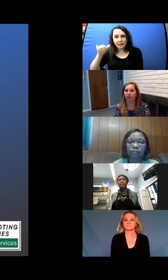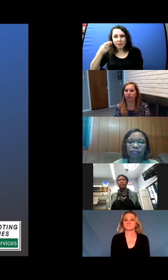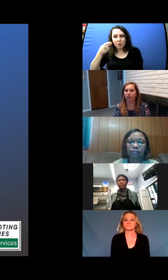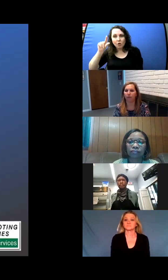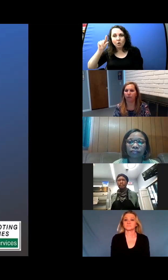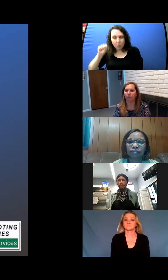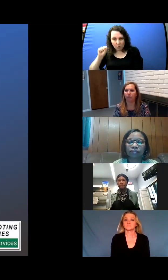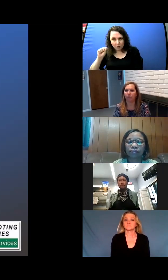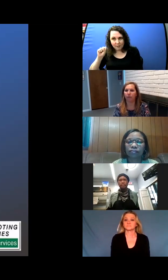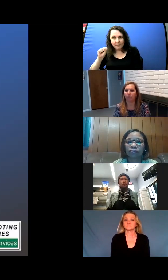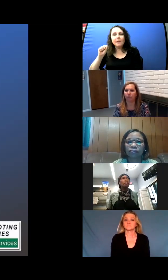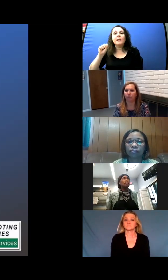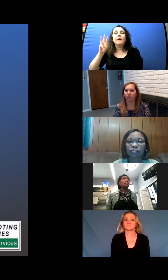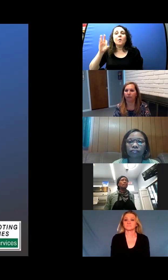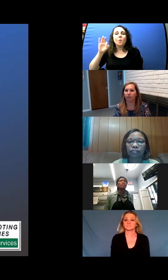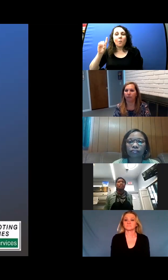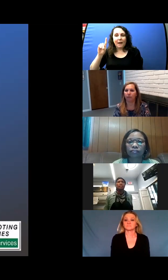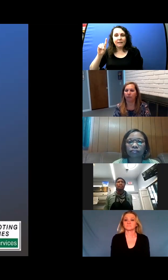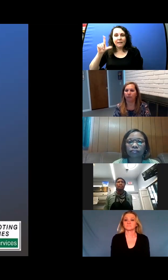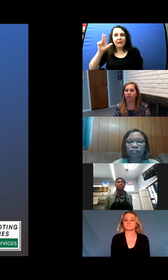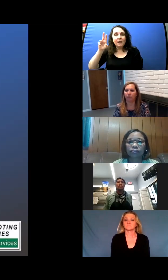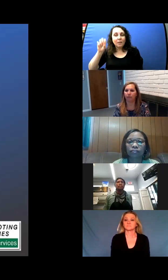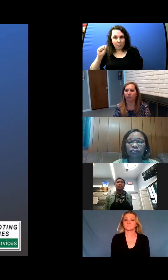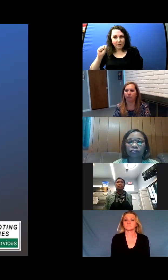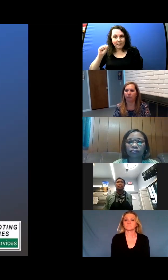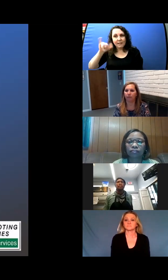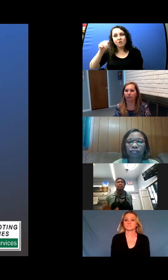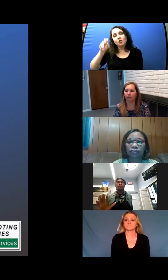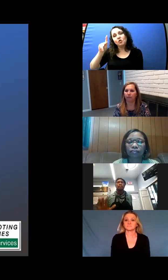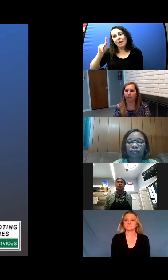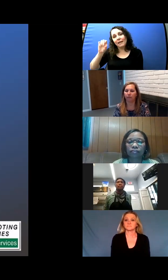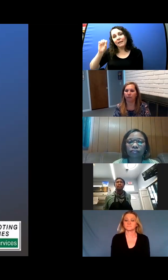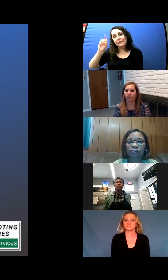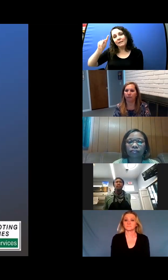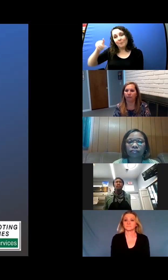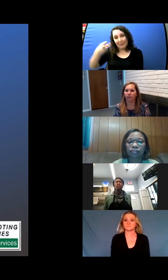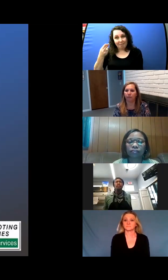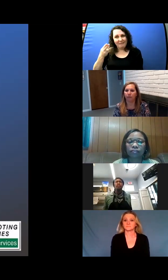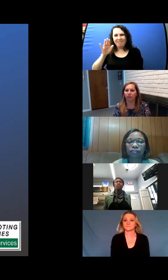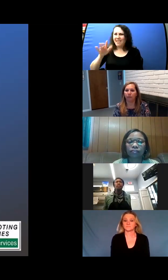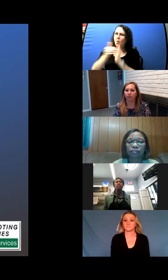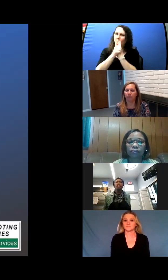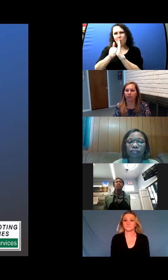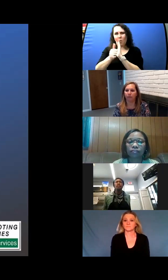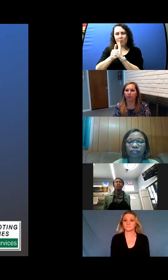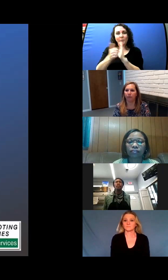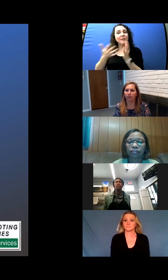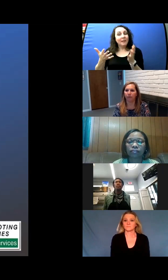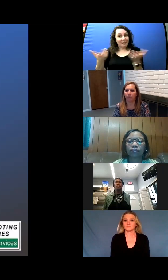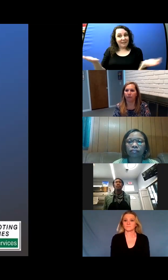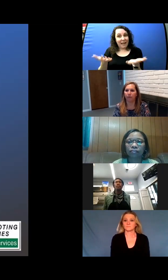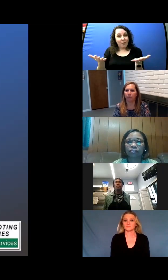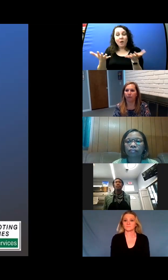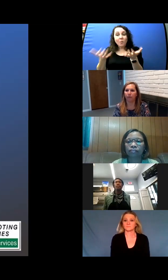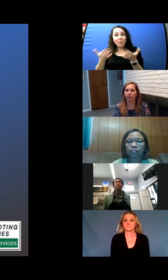Smith for providing their expertise during this session. We would also like to thank our American Sign Language interpreters,